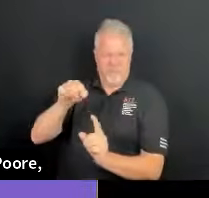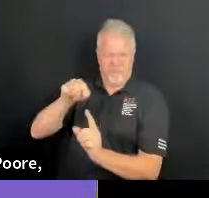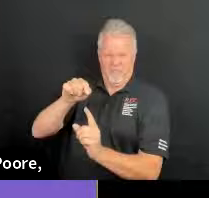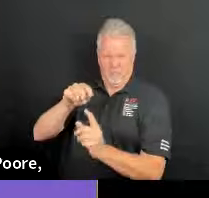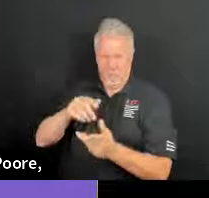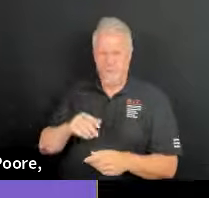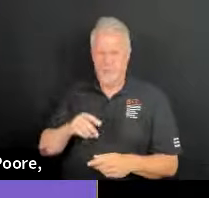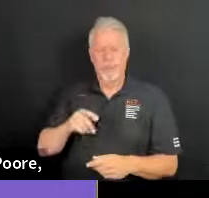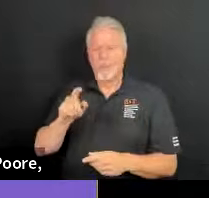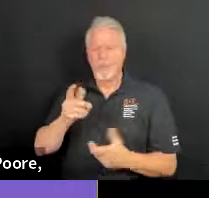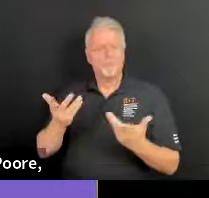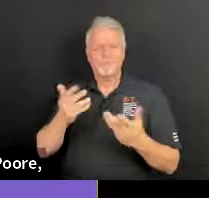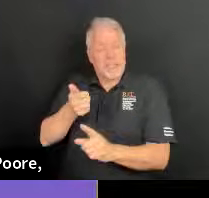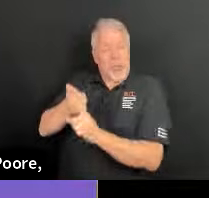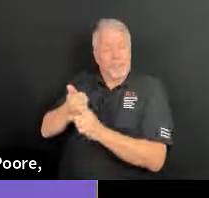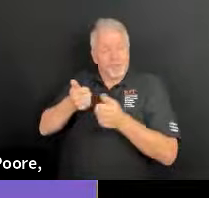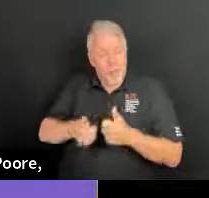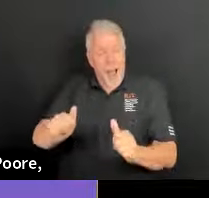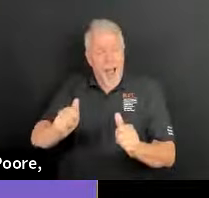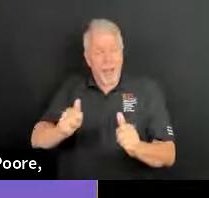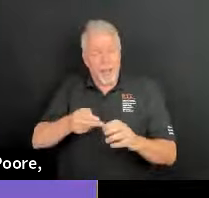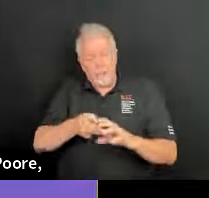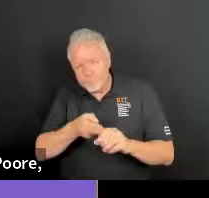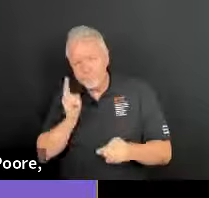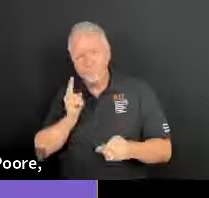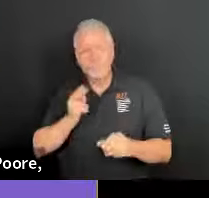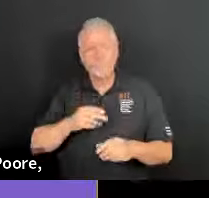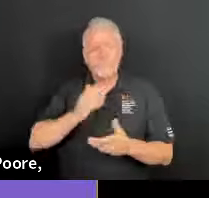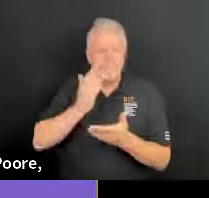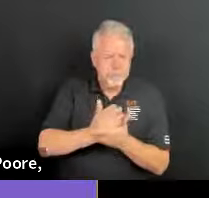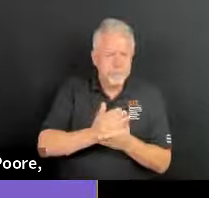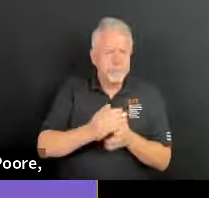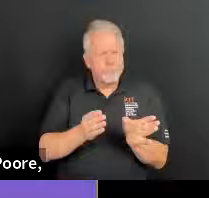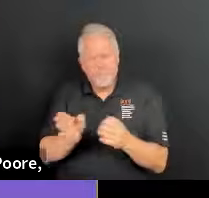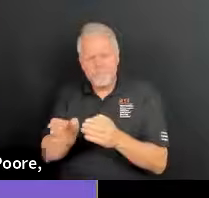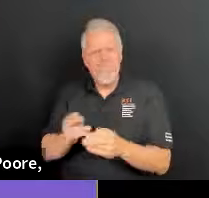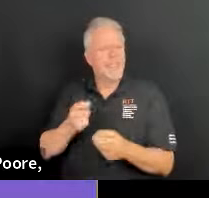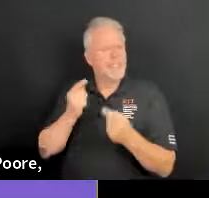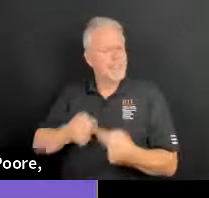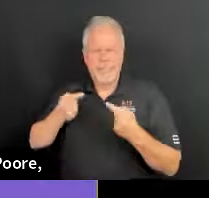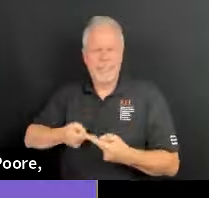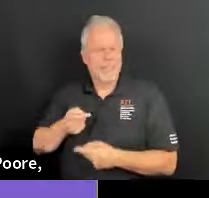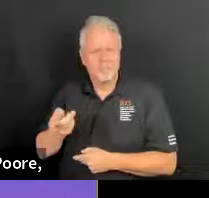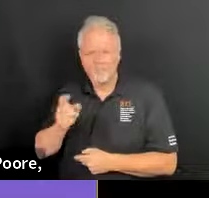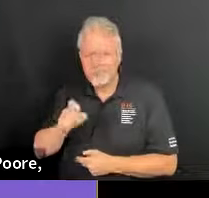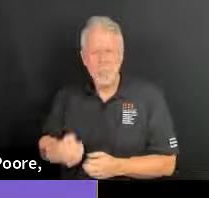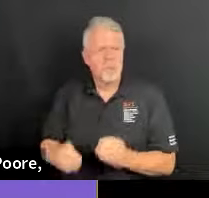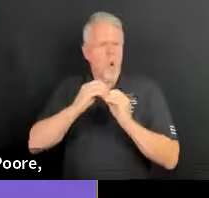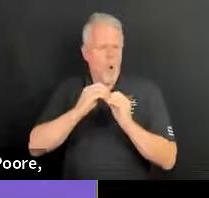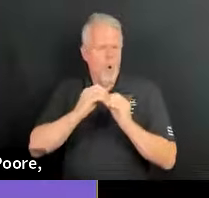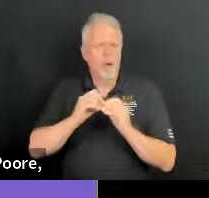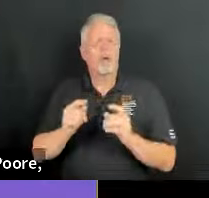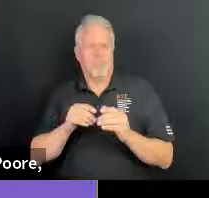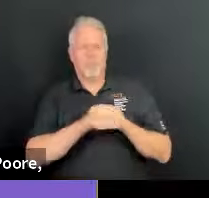to either abstinence from drugs or alcohol, or at least being able to lessen the use of